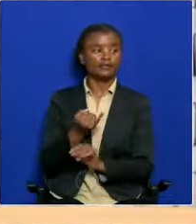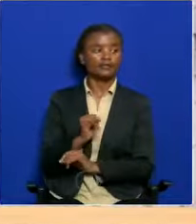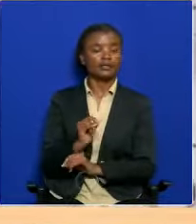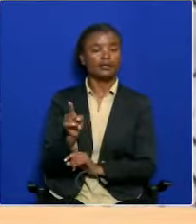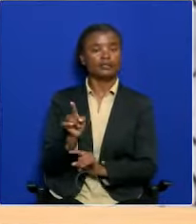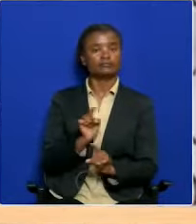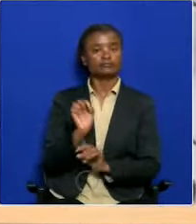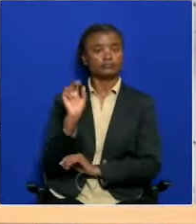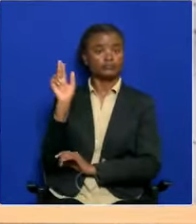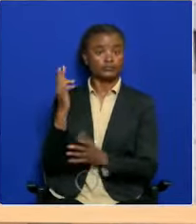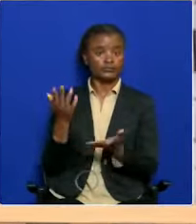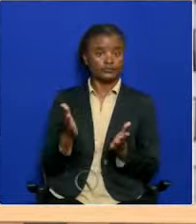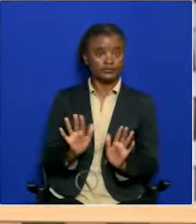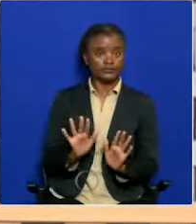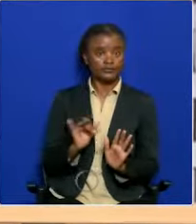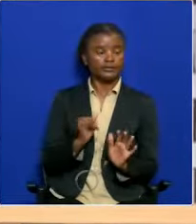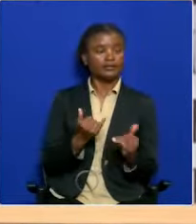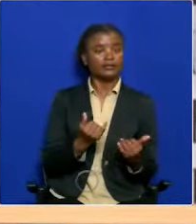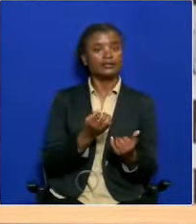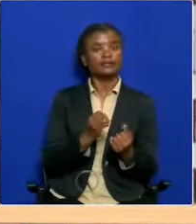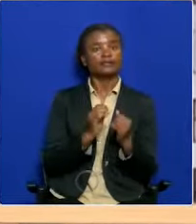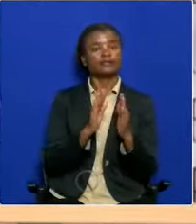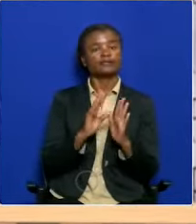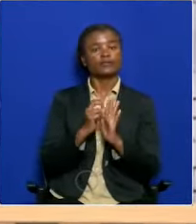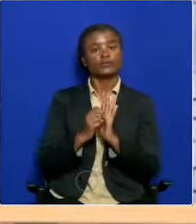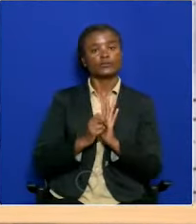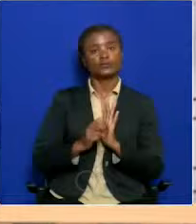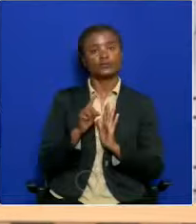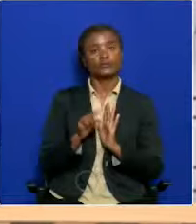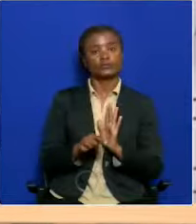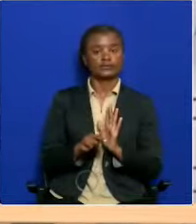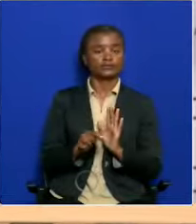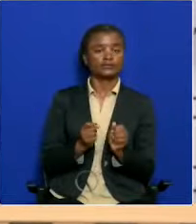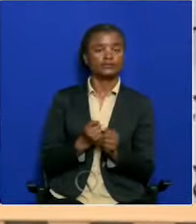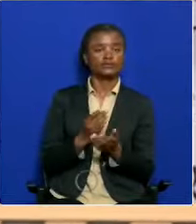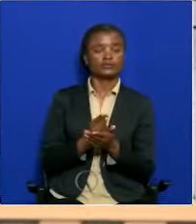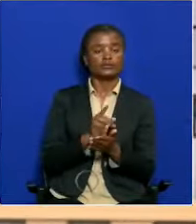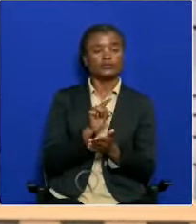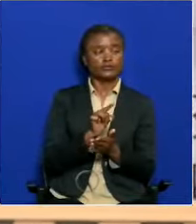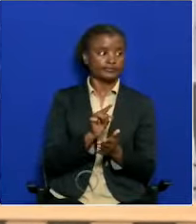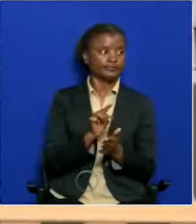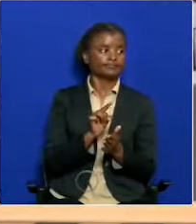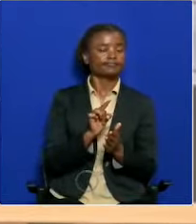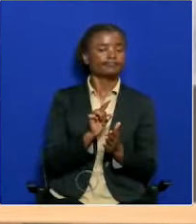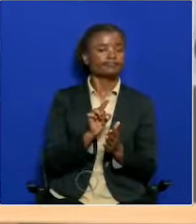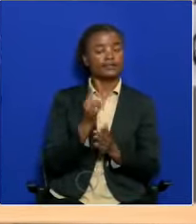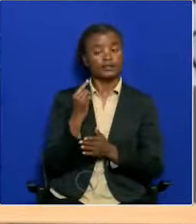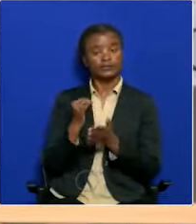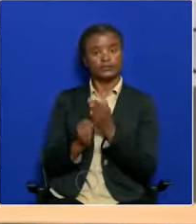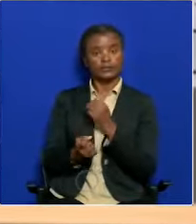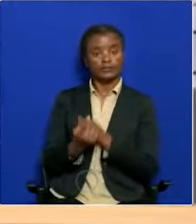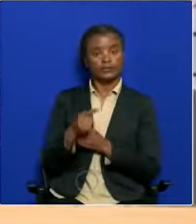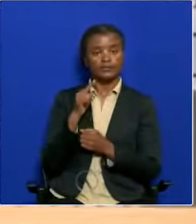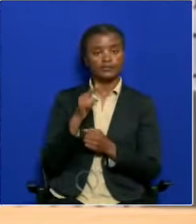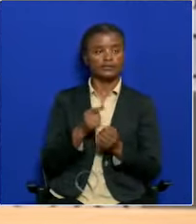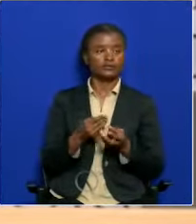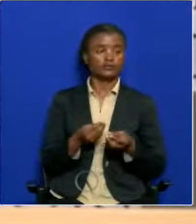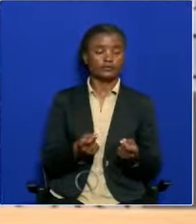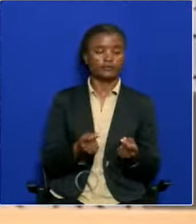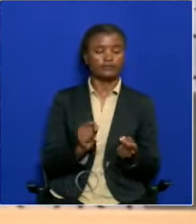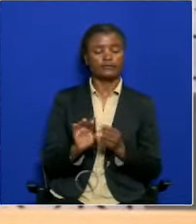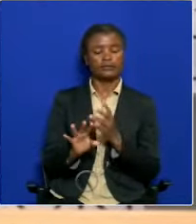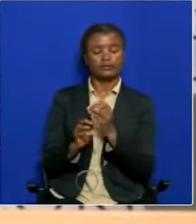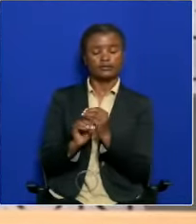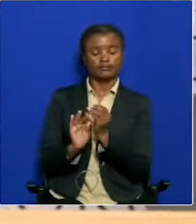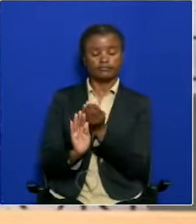few housekeeping issues that we need to address from last week. There are additional documents, Chair. The first